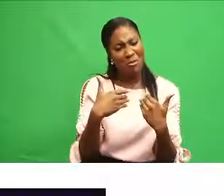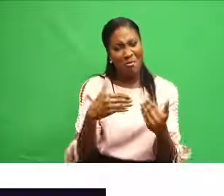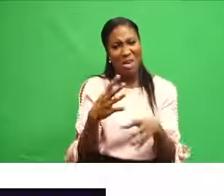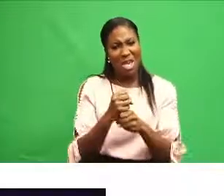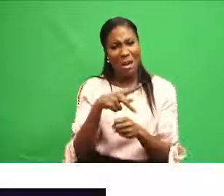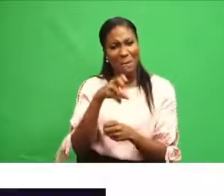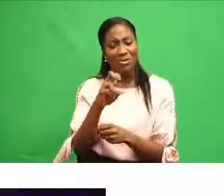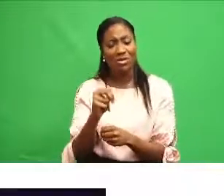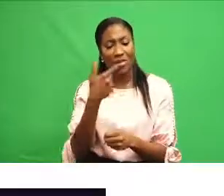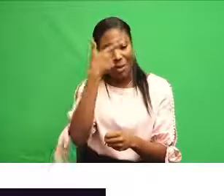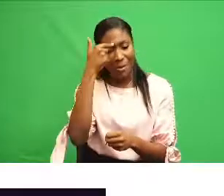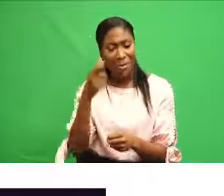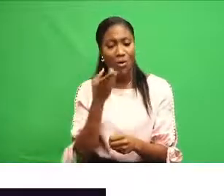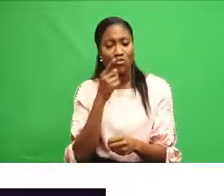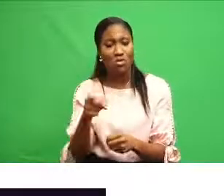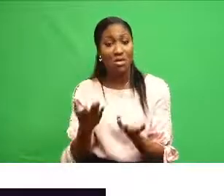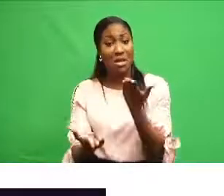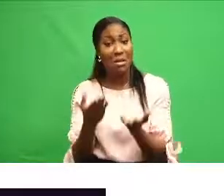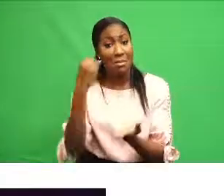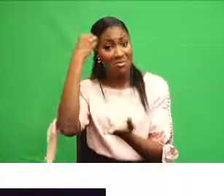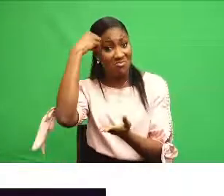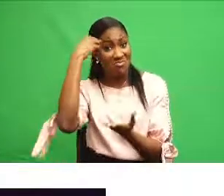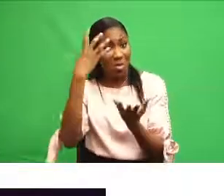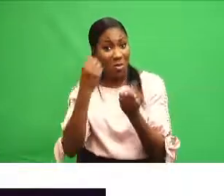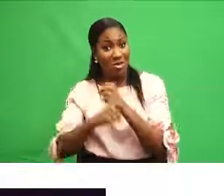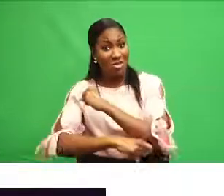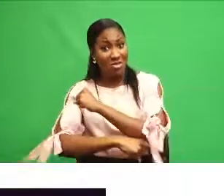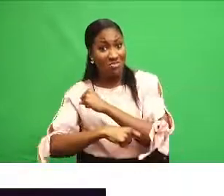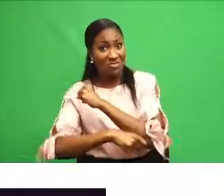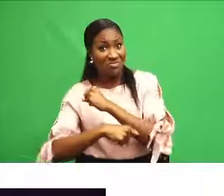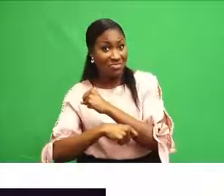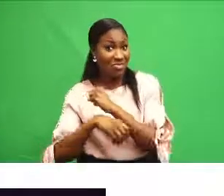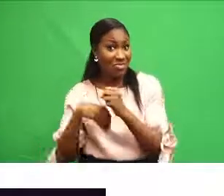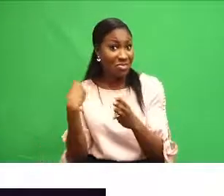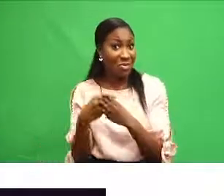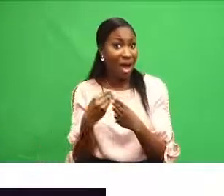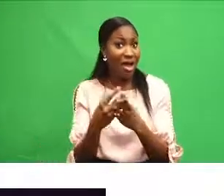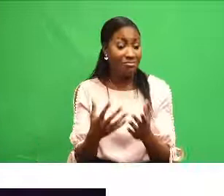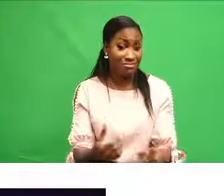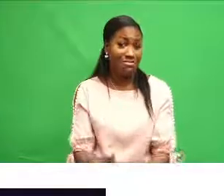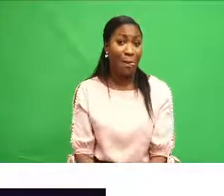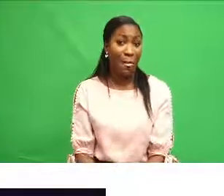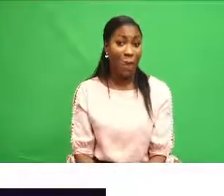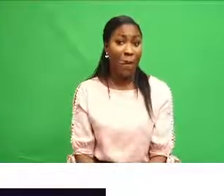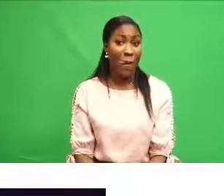when that pension comes, right, Mary might come forward as the nominee